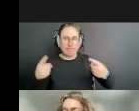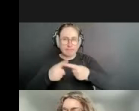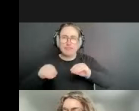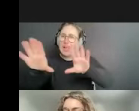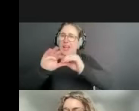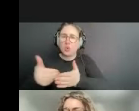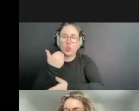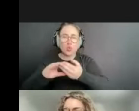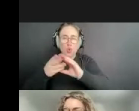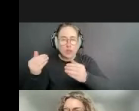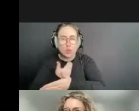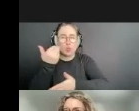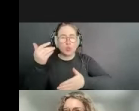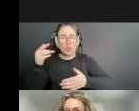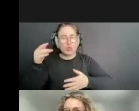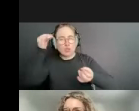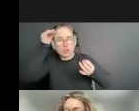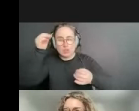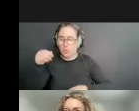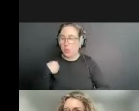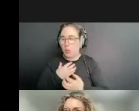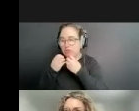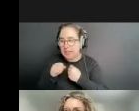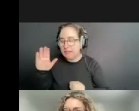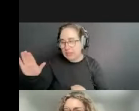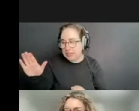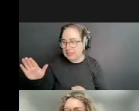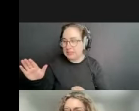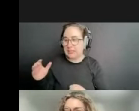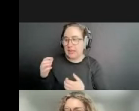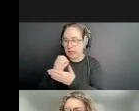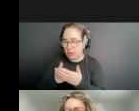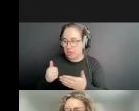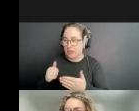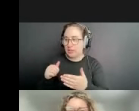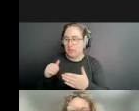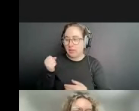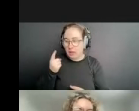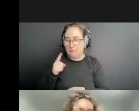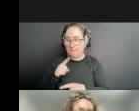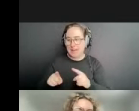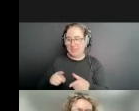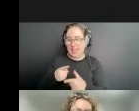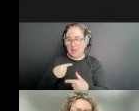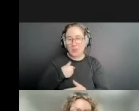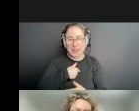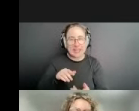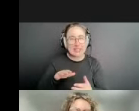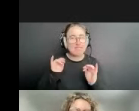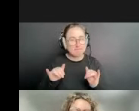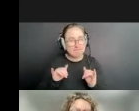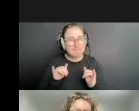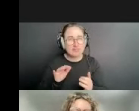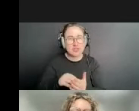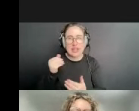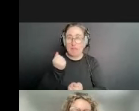equipment. And so we wanted to save his collection, but then we found out that everyone in the